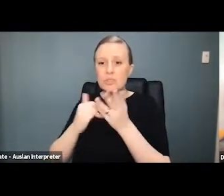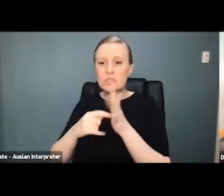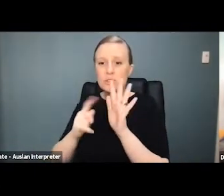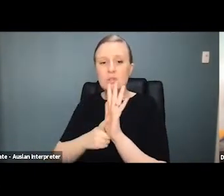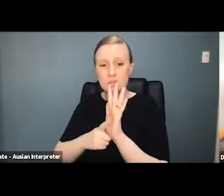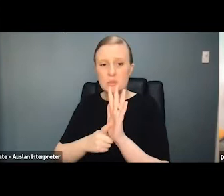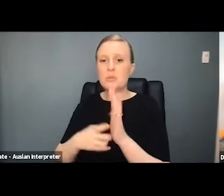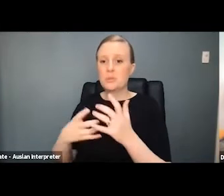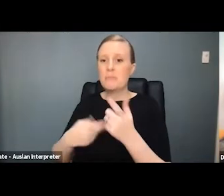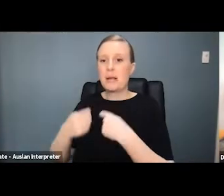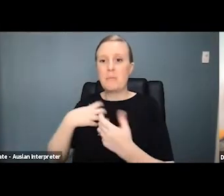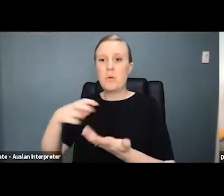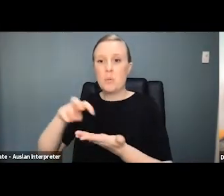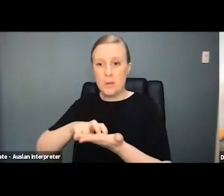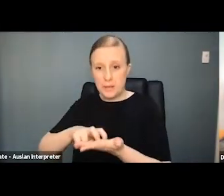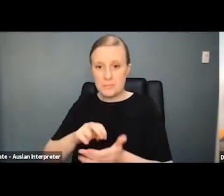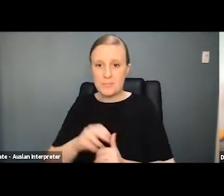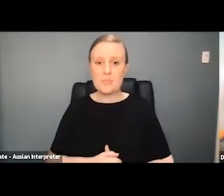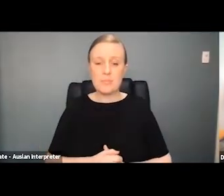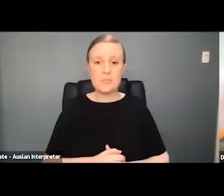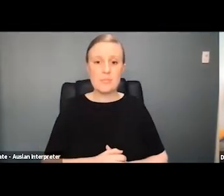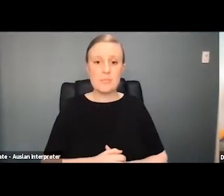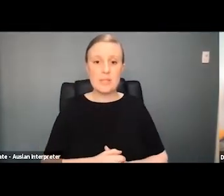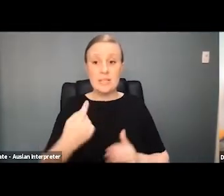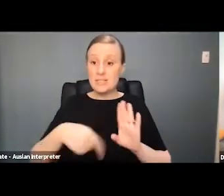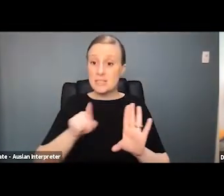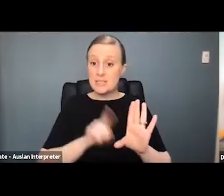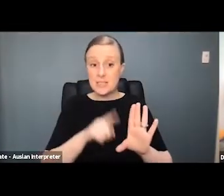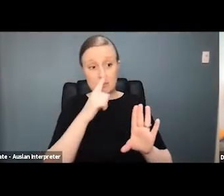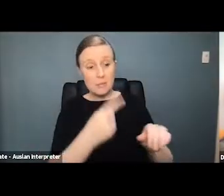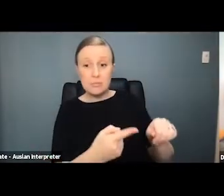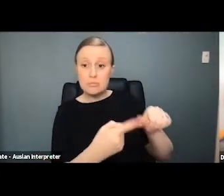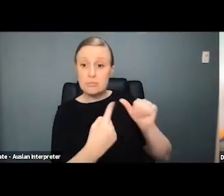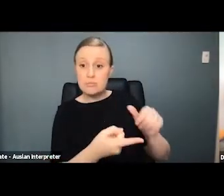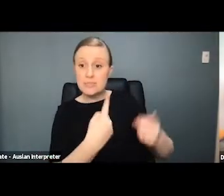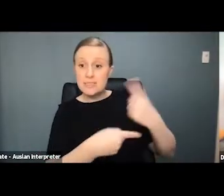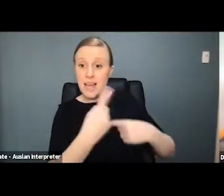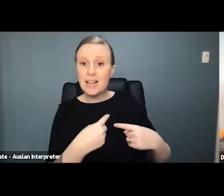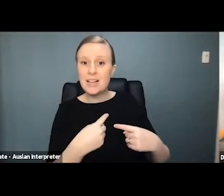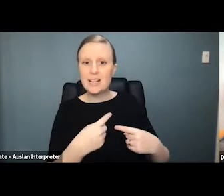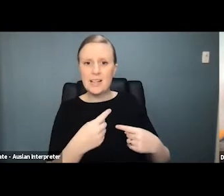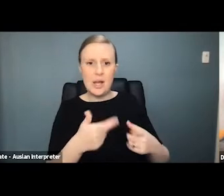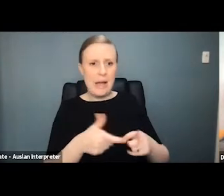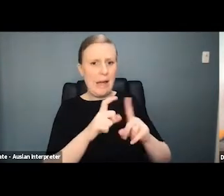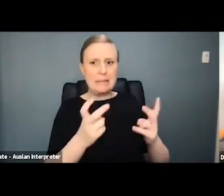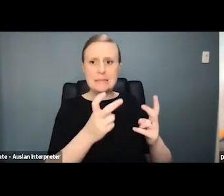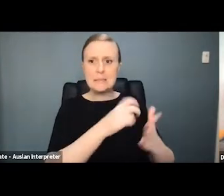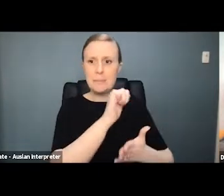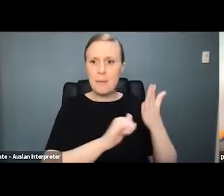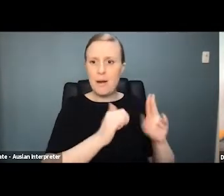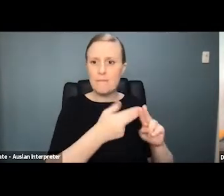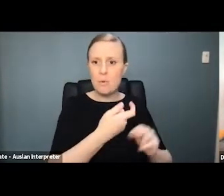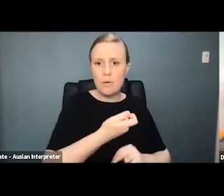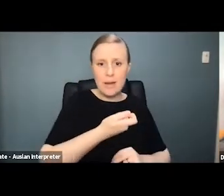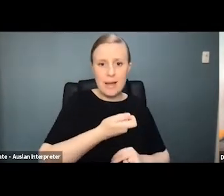availability. So more people this year were reporting that ecstasy caps were difficult or very difficult to obtain, and also more people reporting that